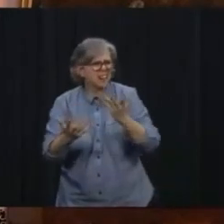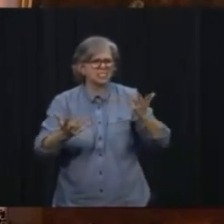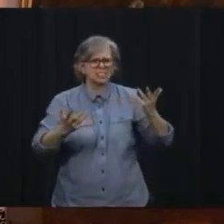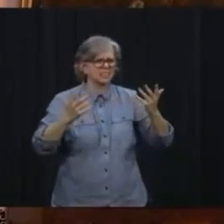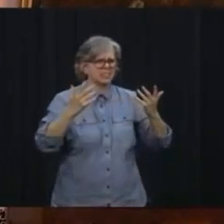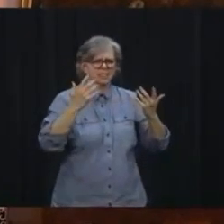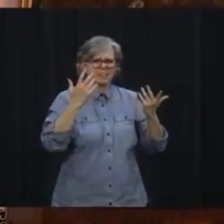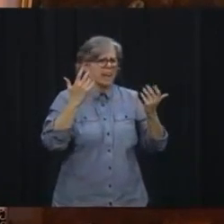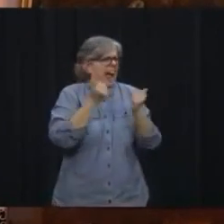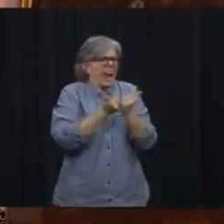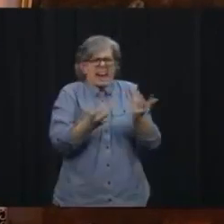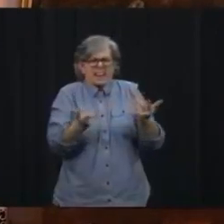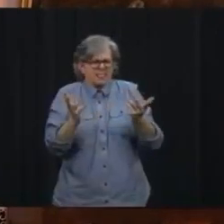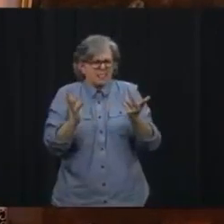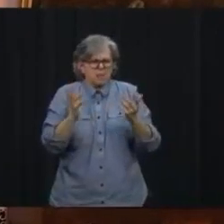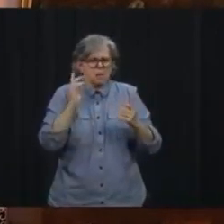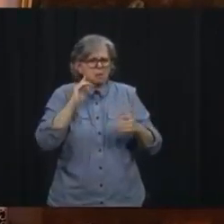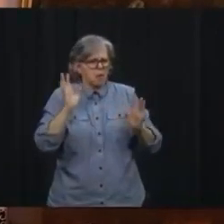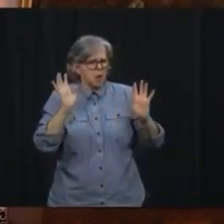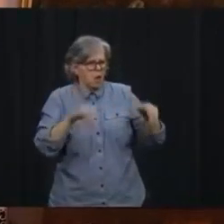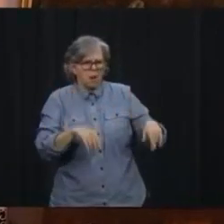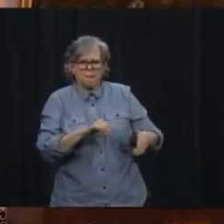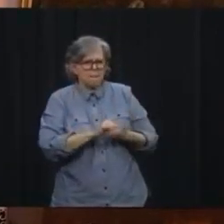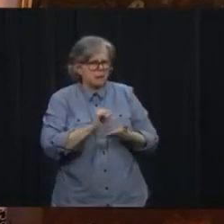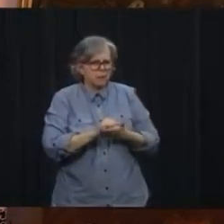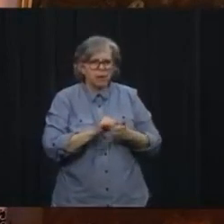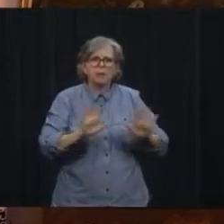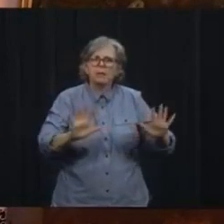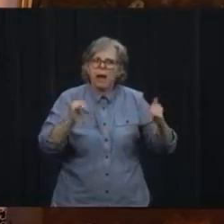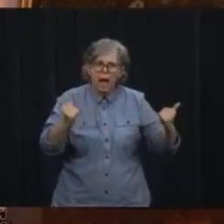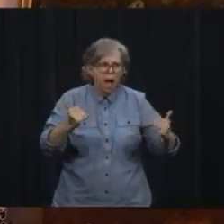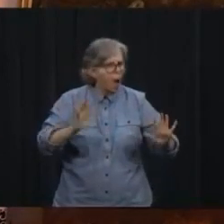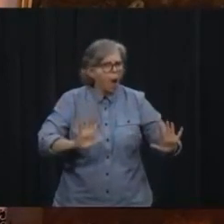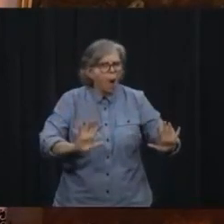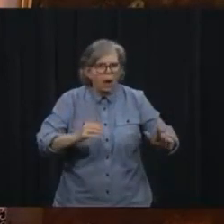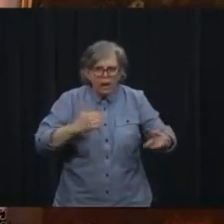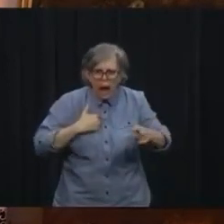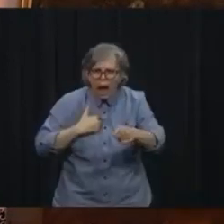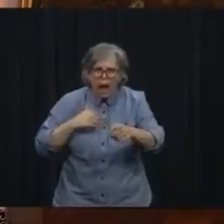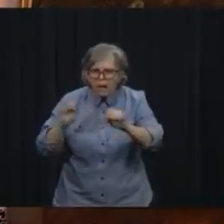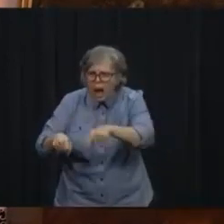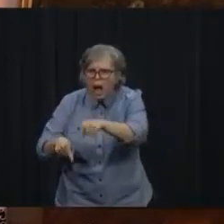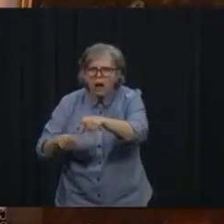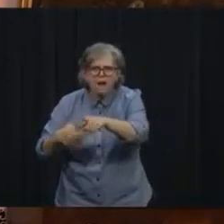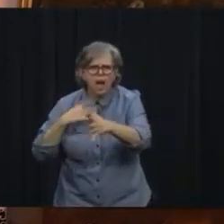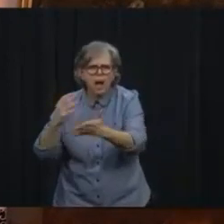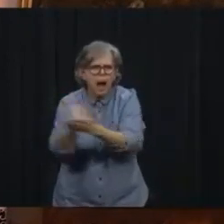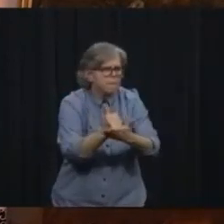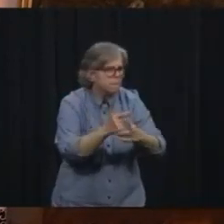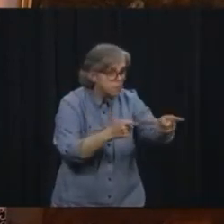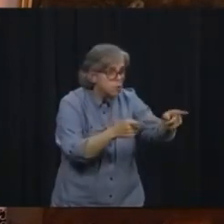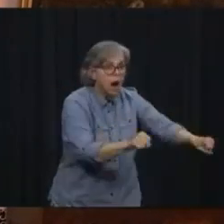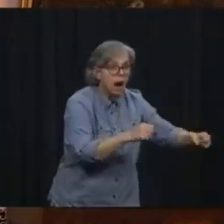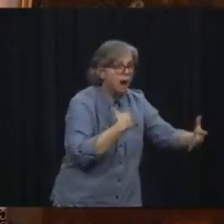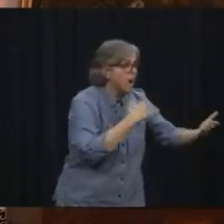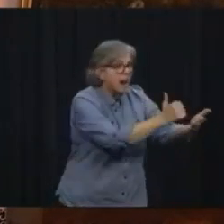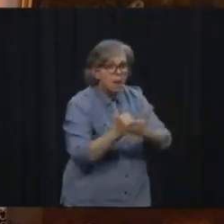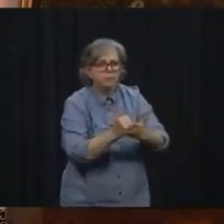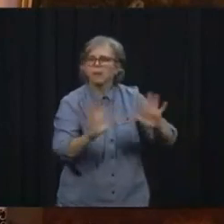this. Reminder for small businesses who that Ohio has been declared